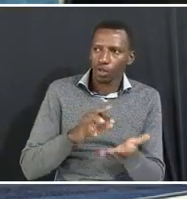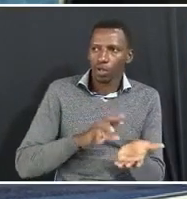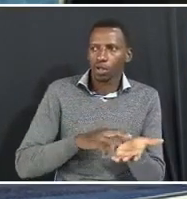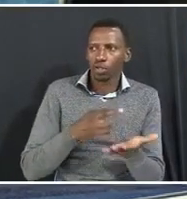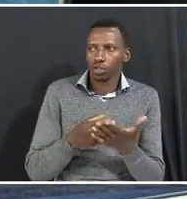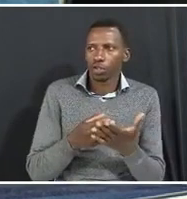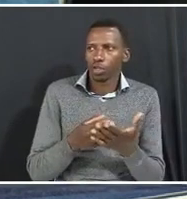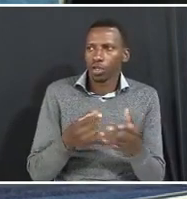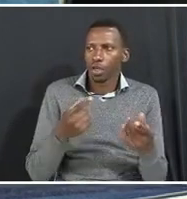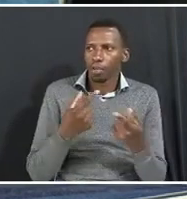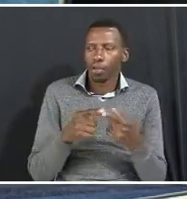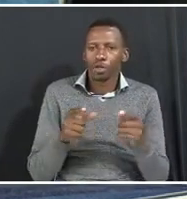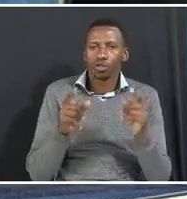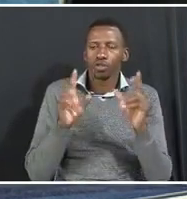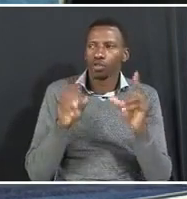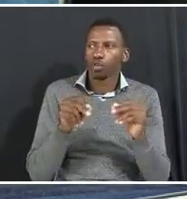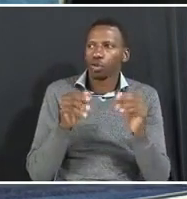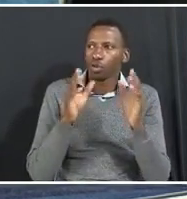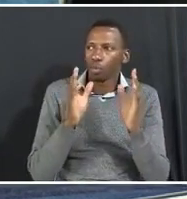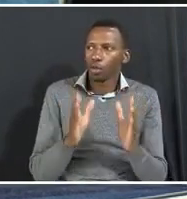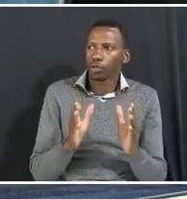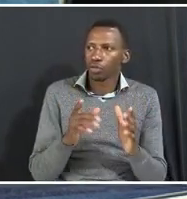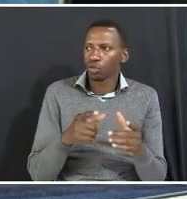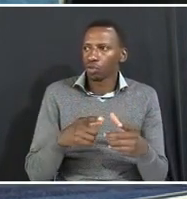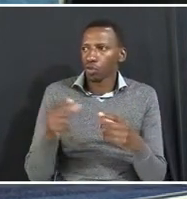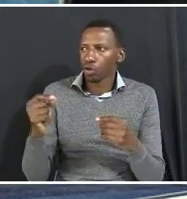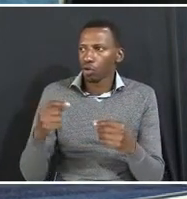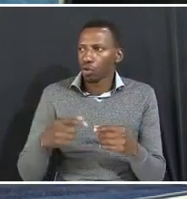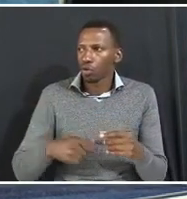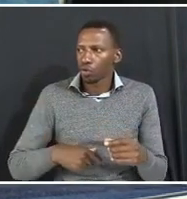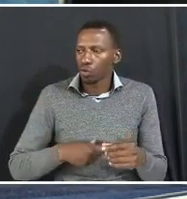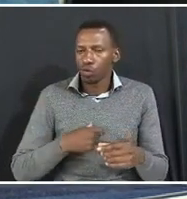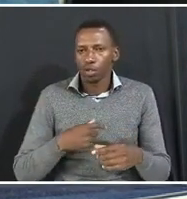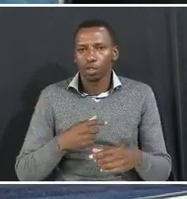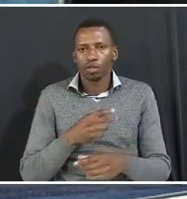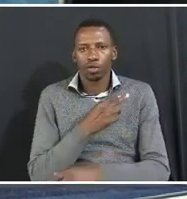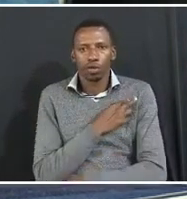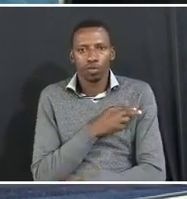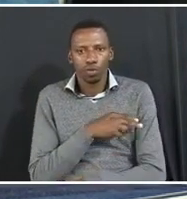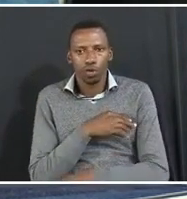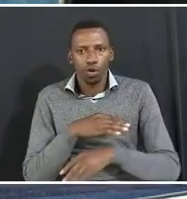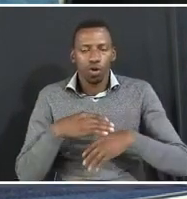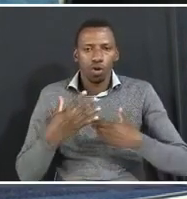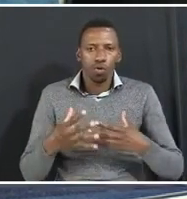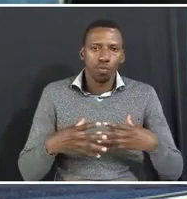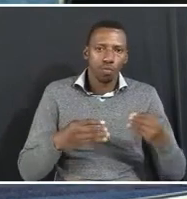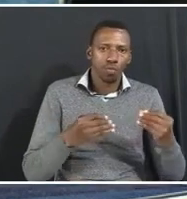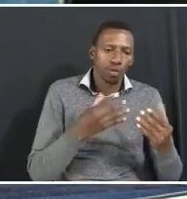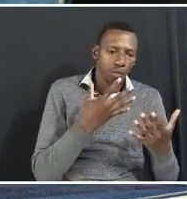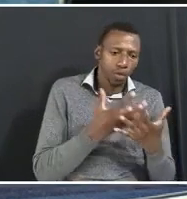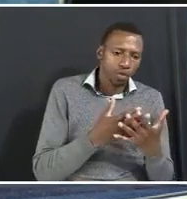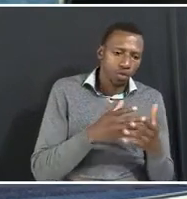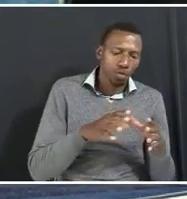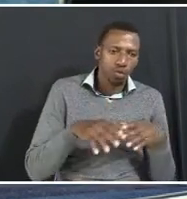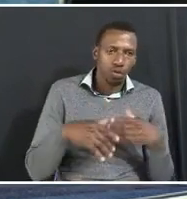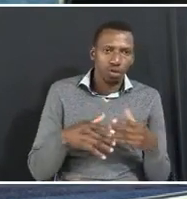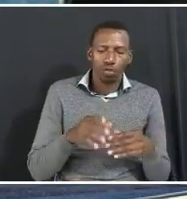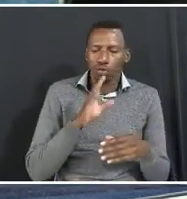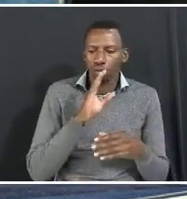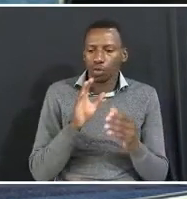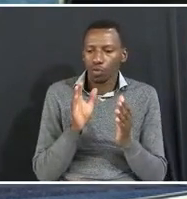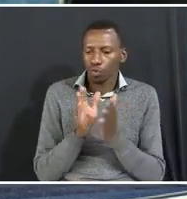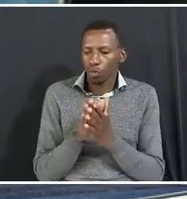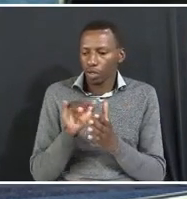nobody to make a visit to the hospital or to go to prison or to be with that person who is described